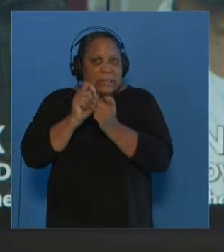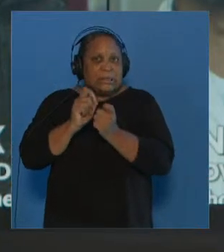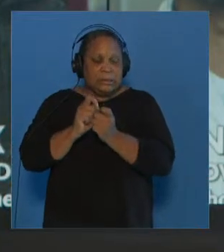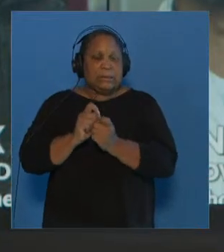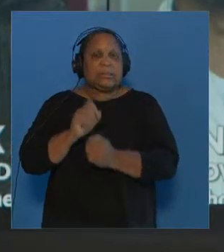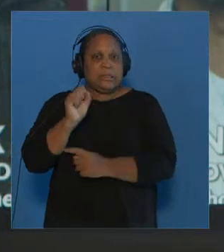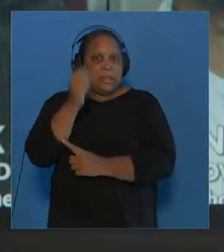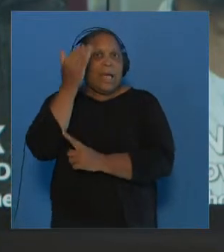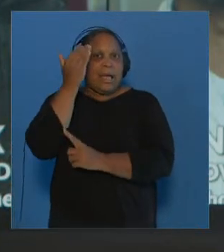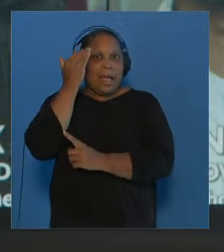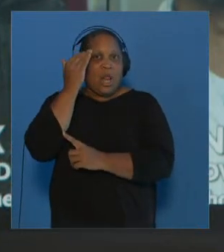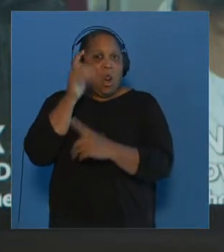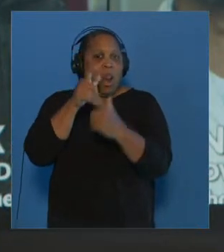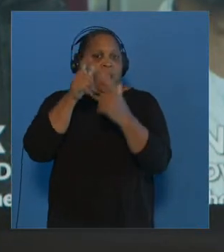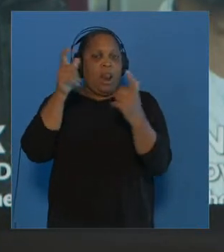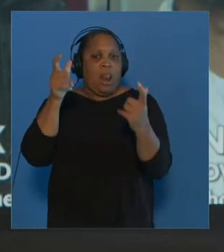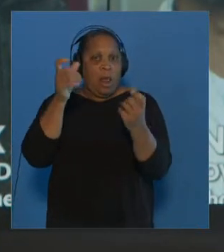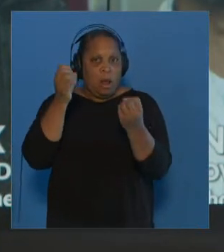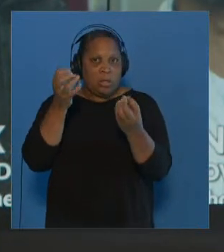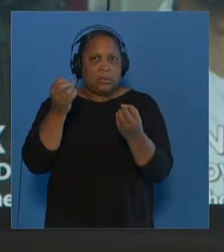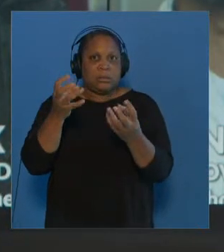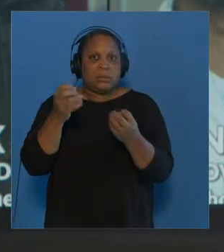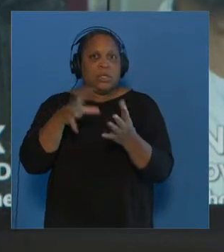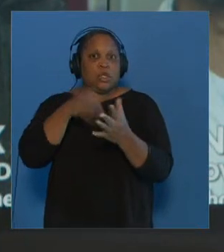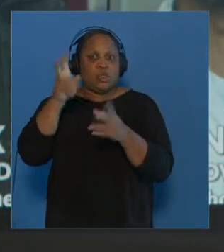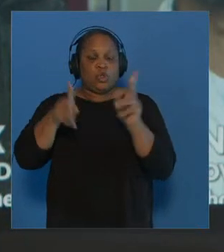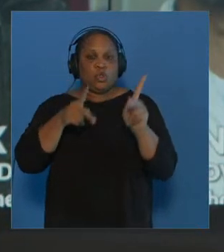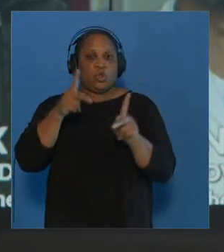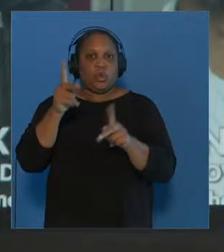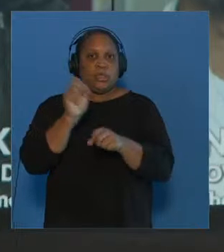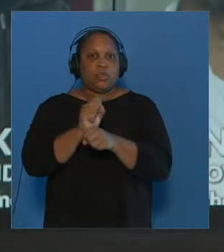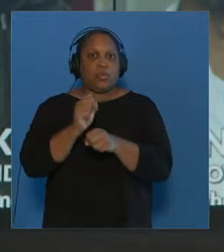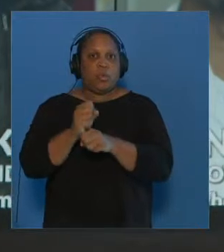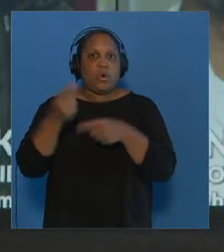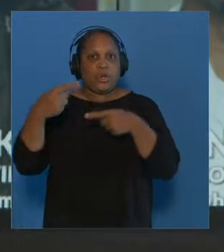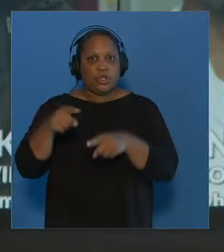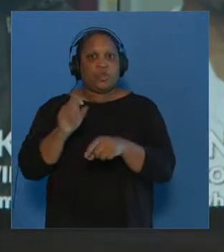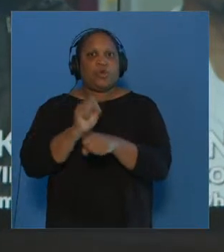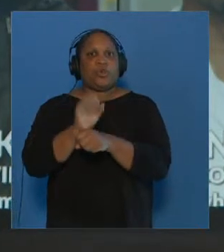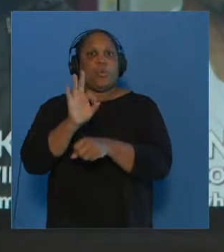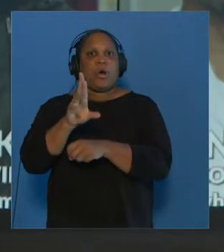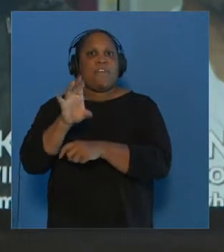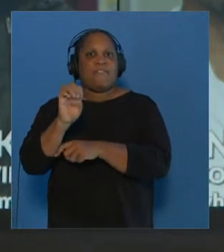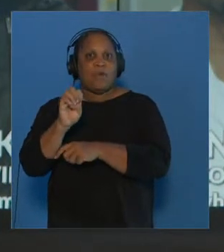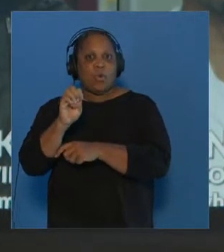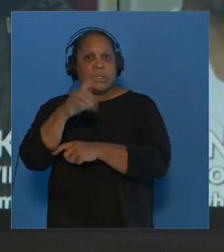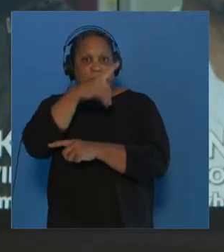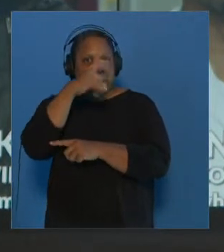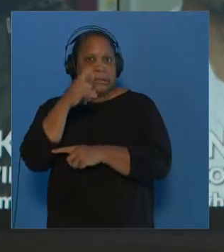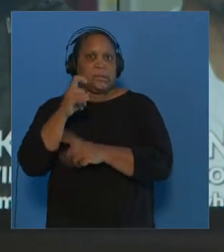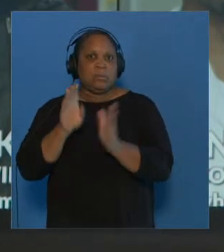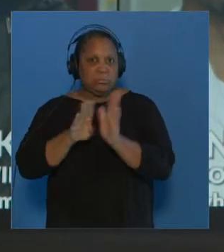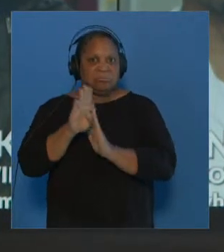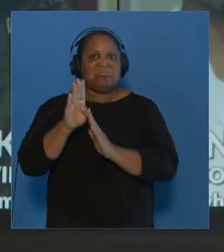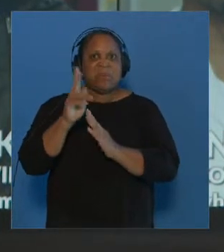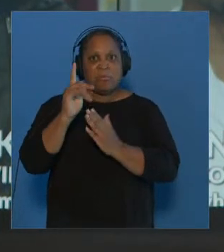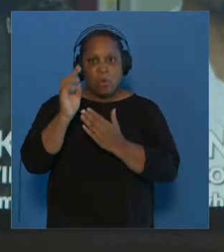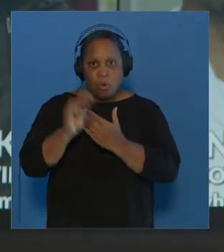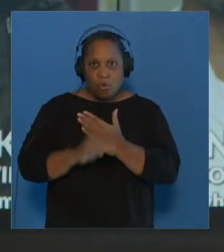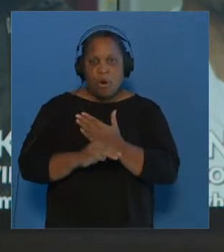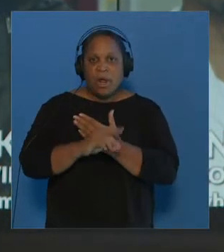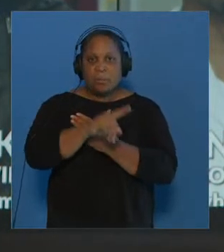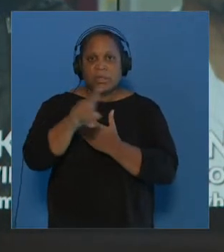do know that there's a large number of students that are employed through the Workforce Development Summer Employment Program, both high school students